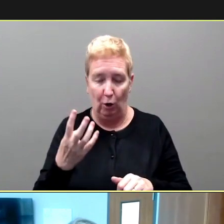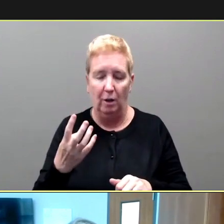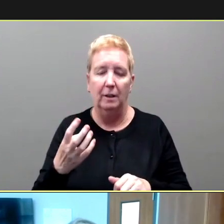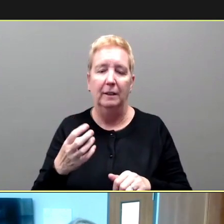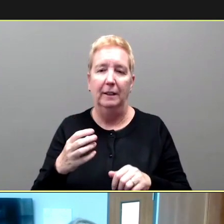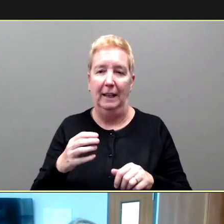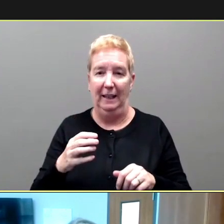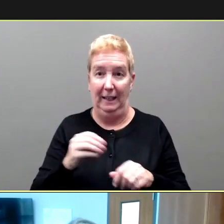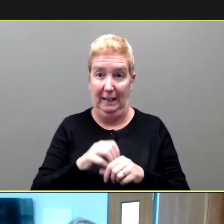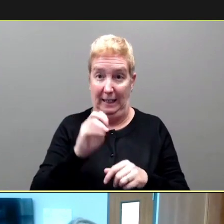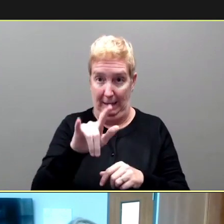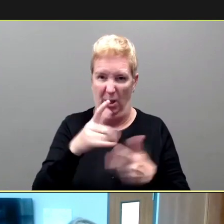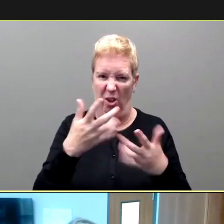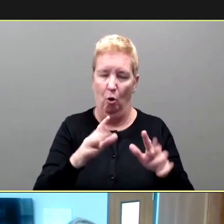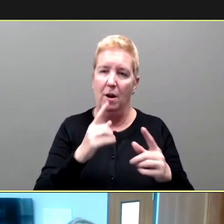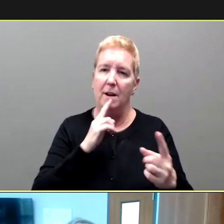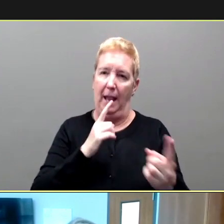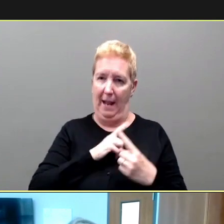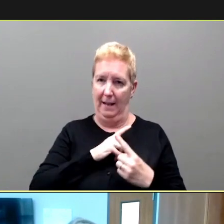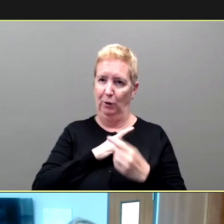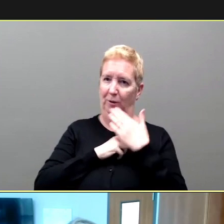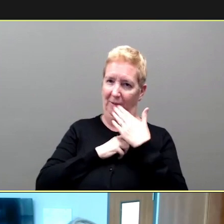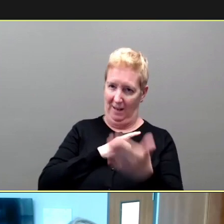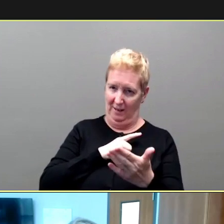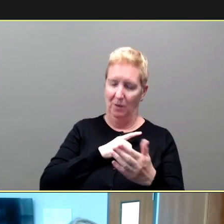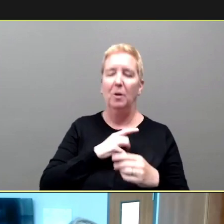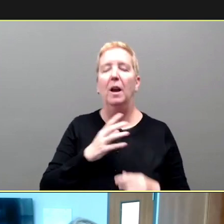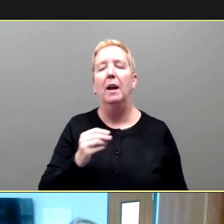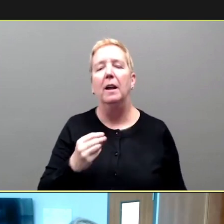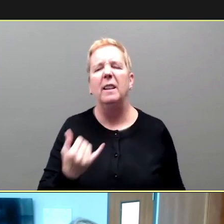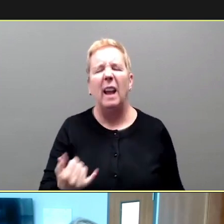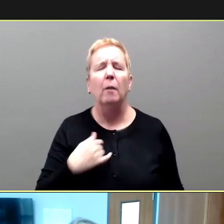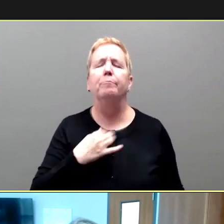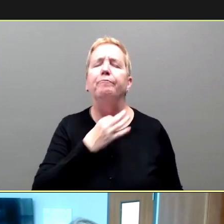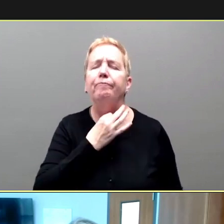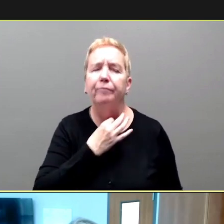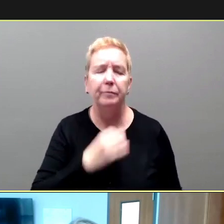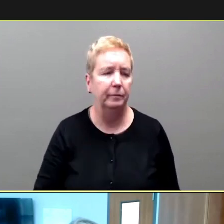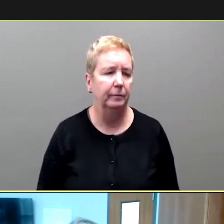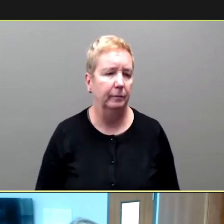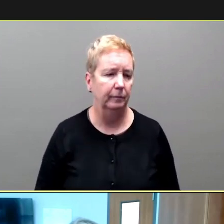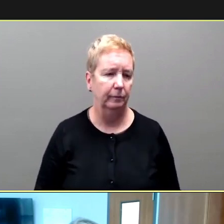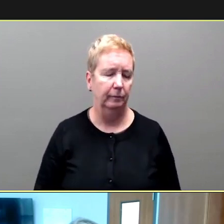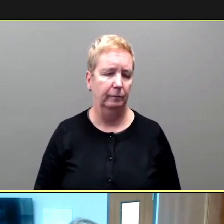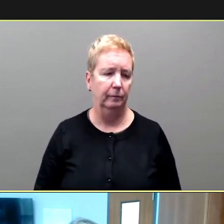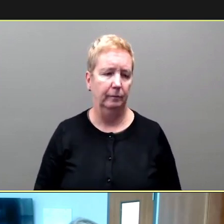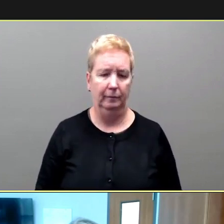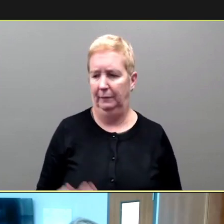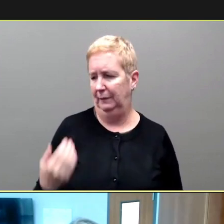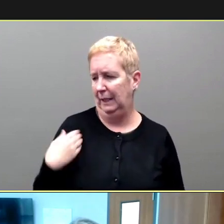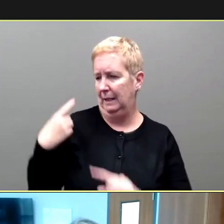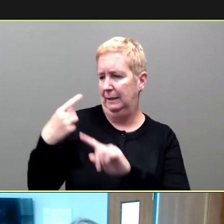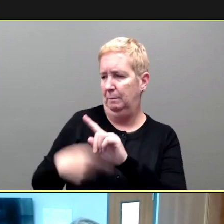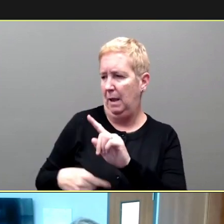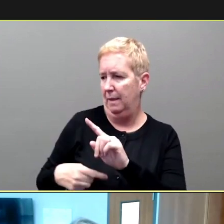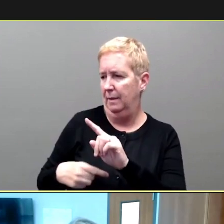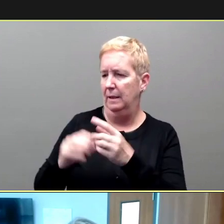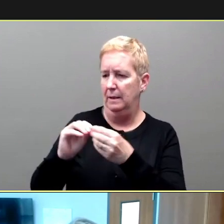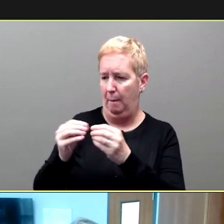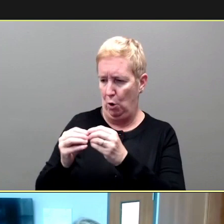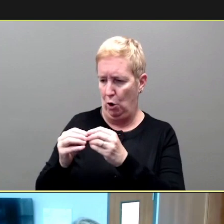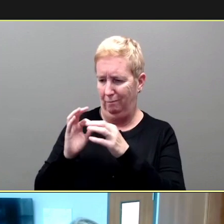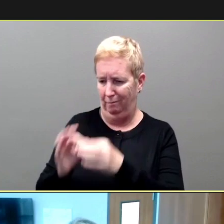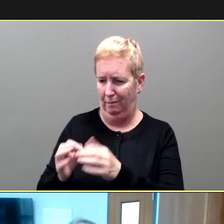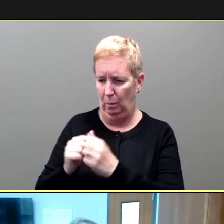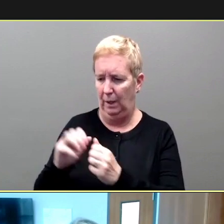guys already answered. So I do thank you for that. But I was just curious in regards to last month's numbers for the monkeypox. It was reported